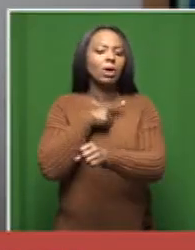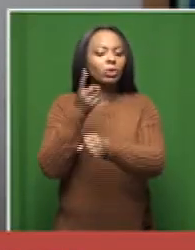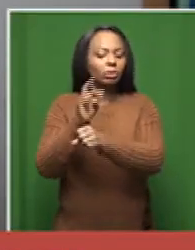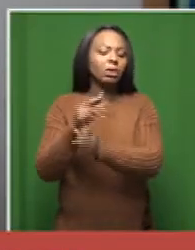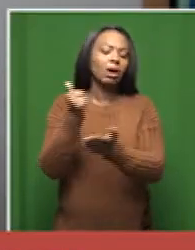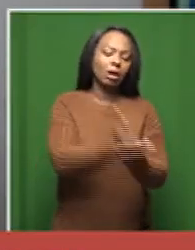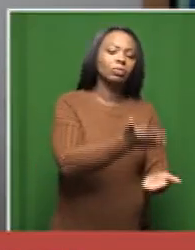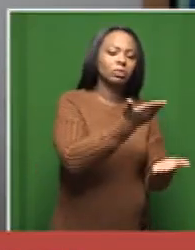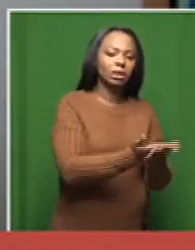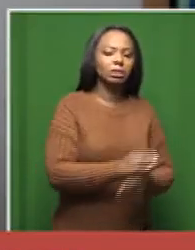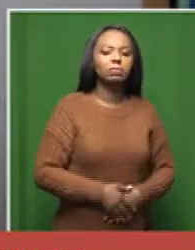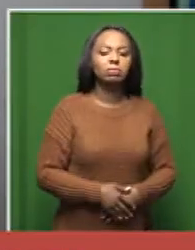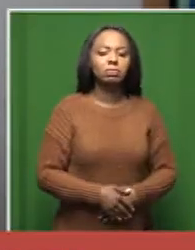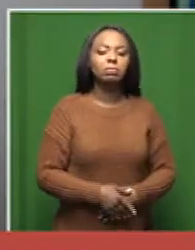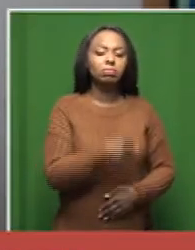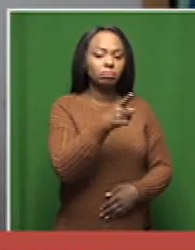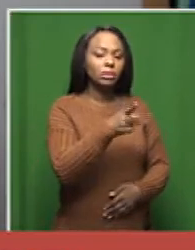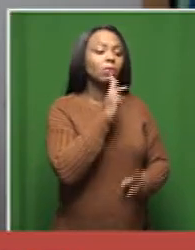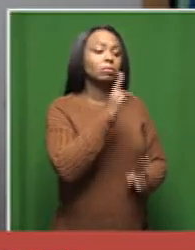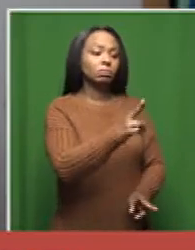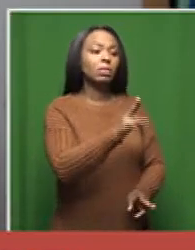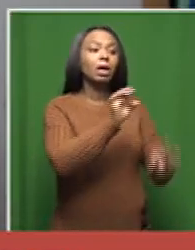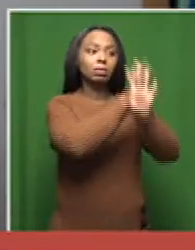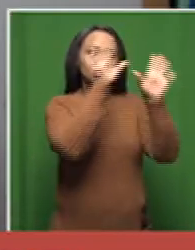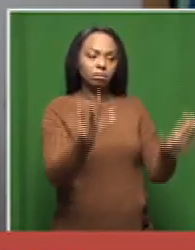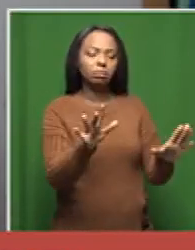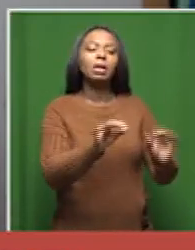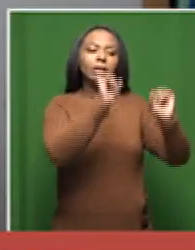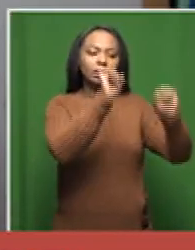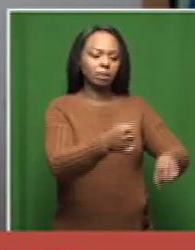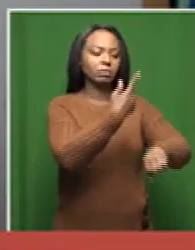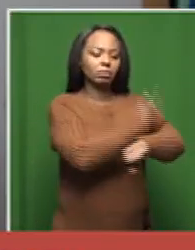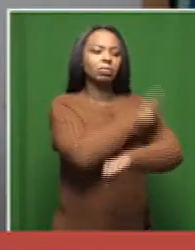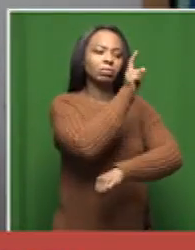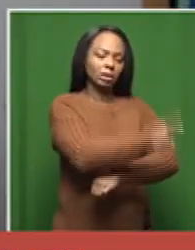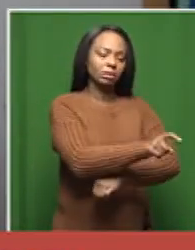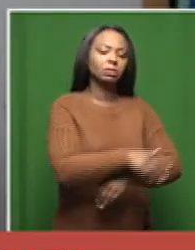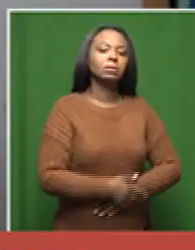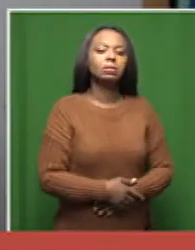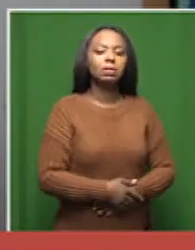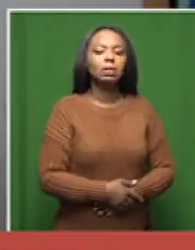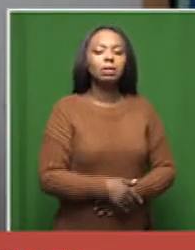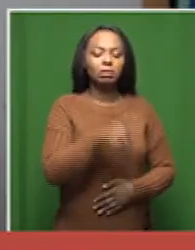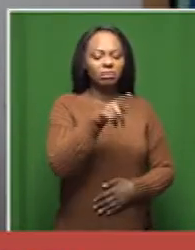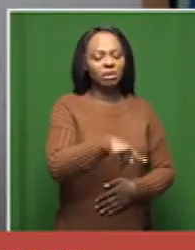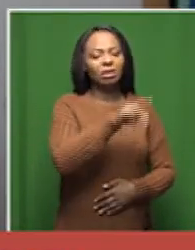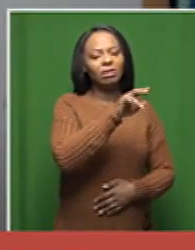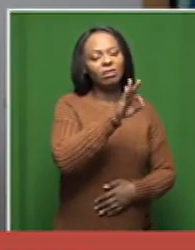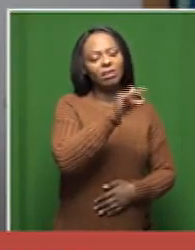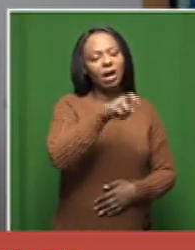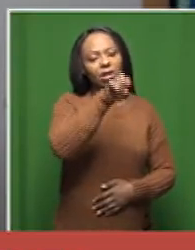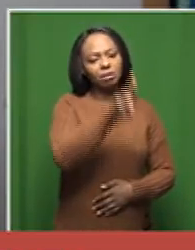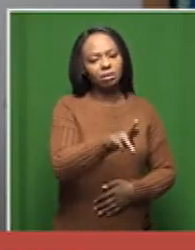the bottom line is, yes, you should get the vaccine. It hasn't been, by the way, not been reported with Pfizer vaccine, which is what's been giving out